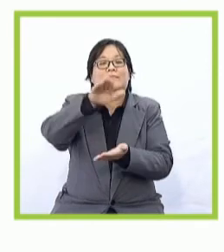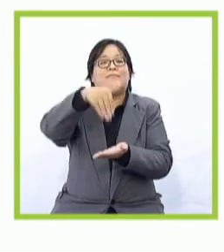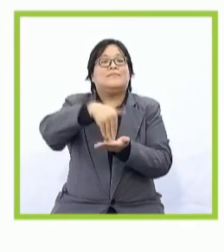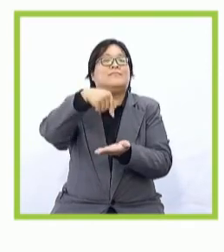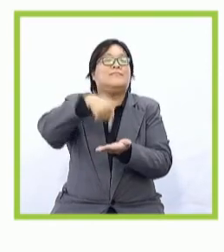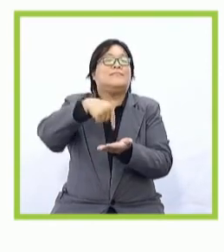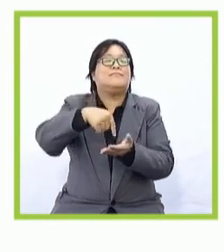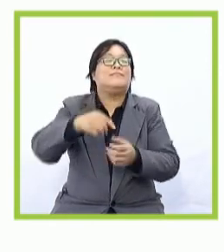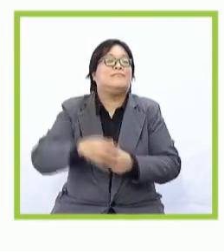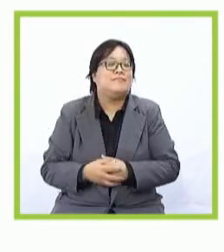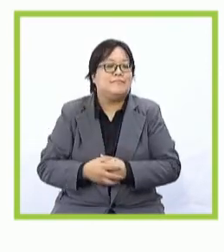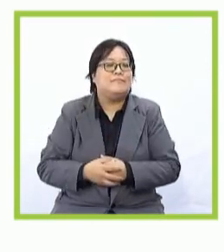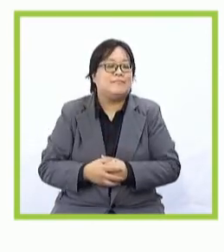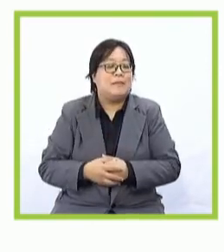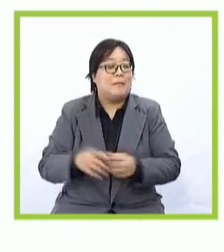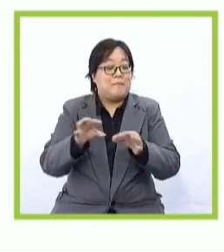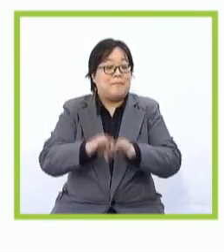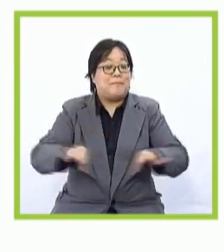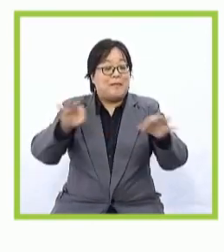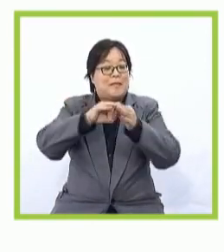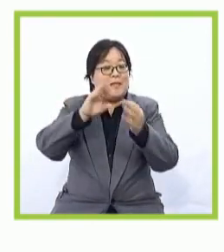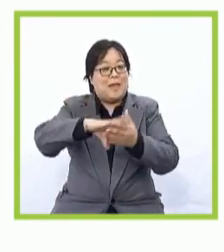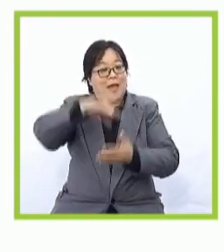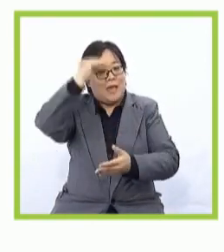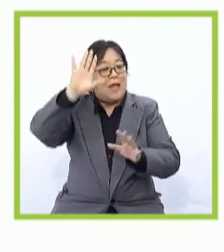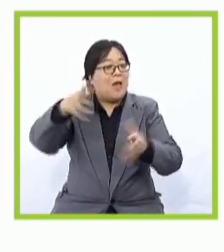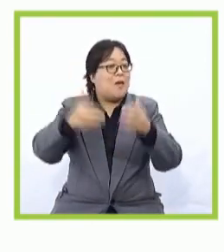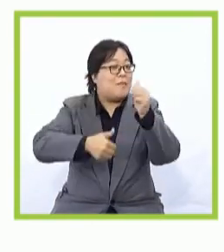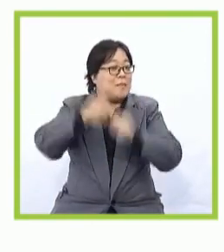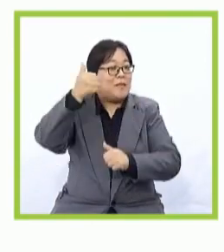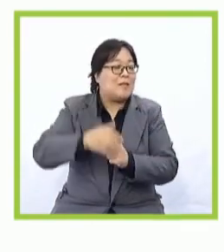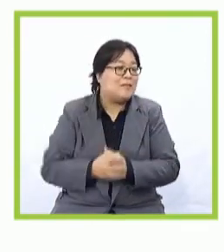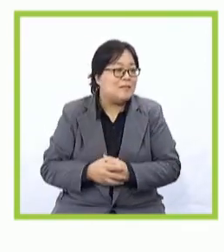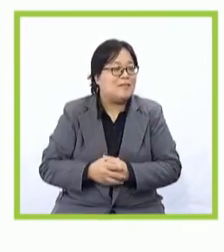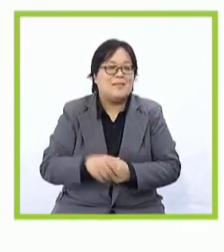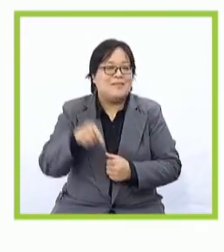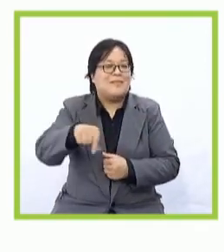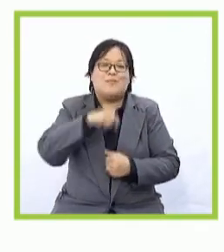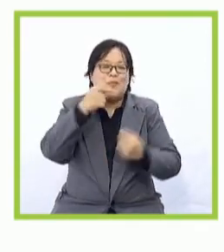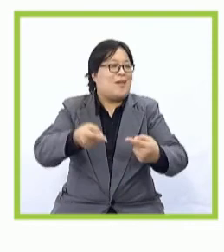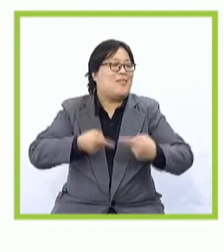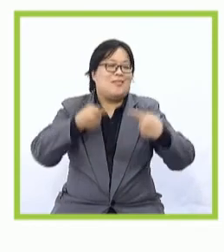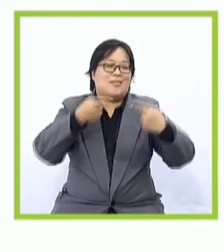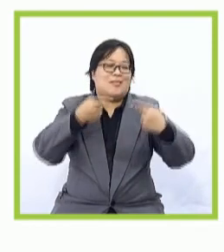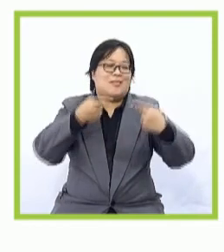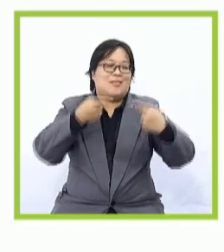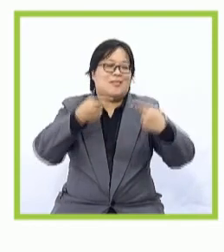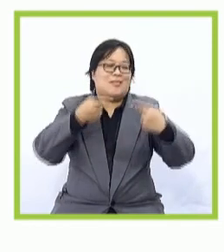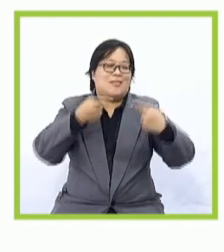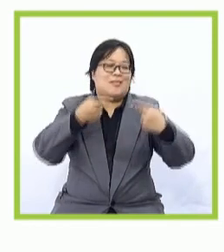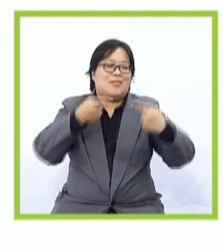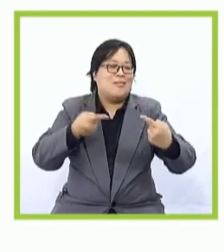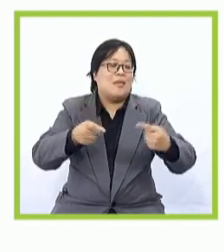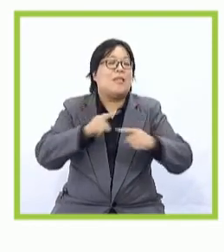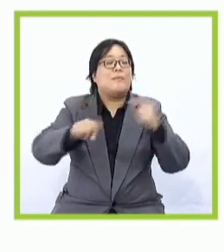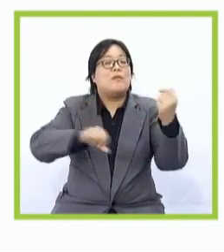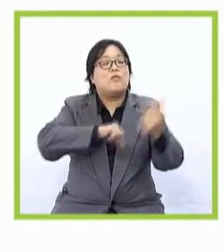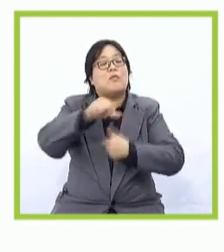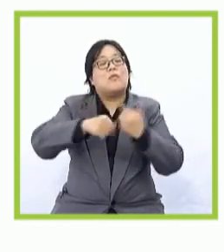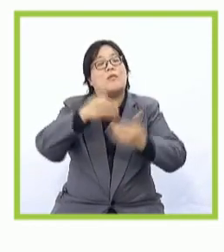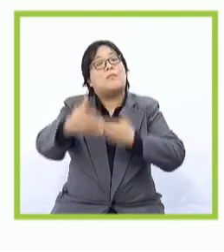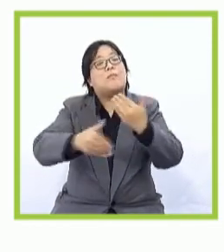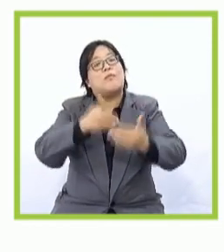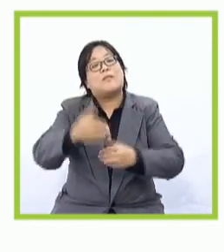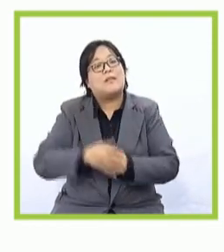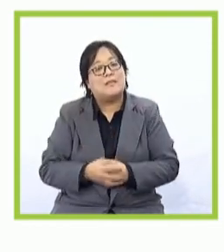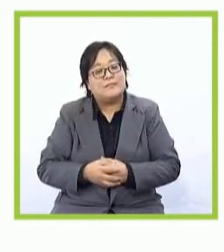the key lesson of how to win them is this. It's not a debate, it's a social process of accompanying